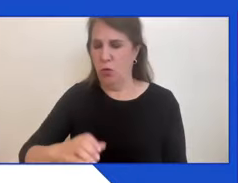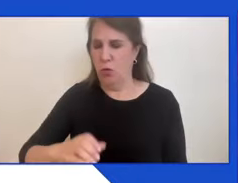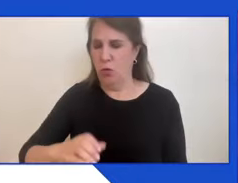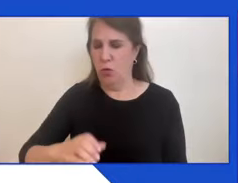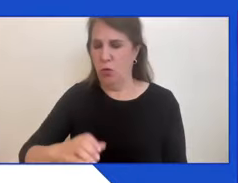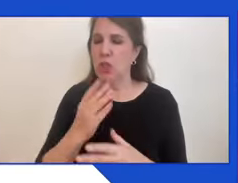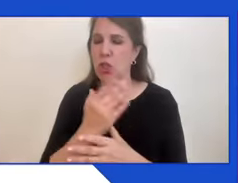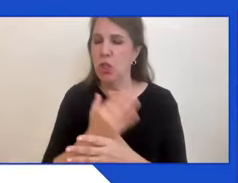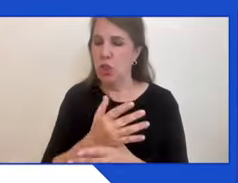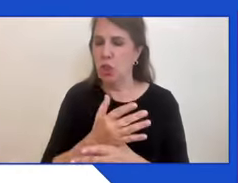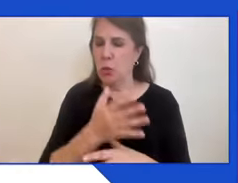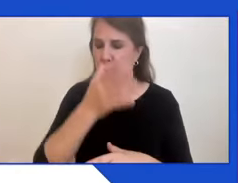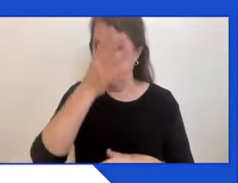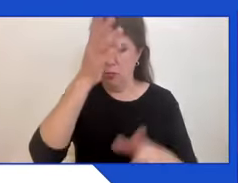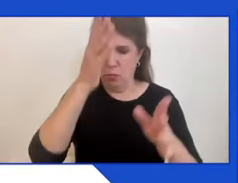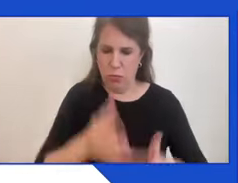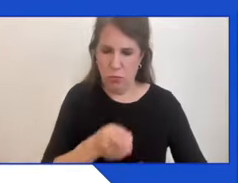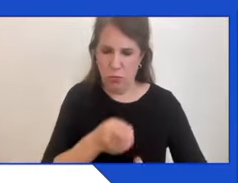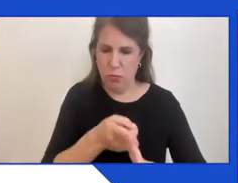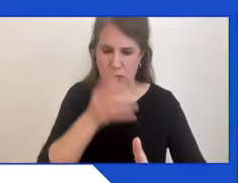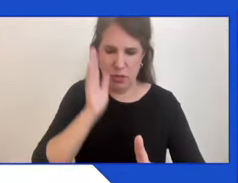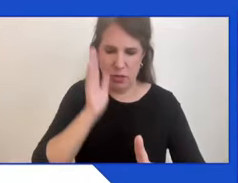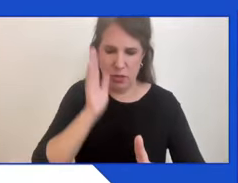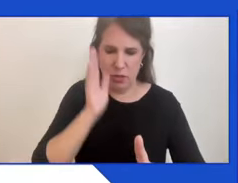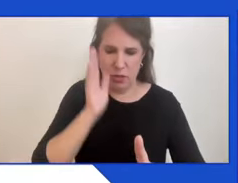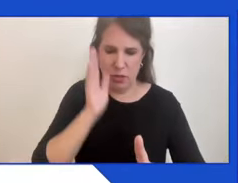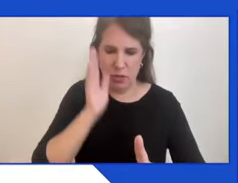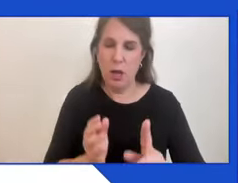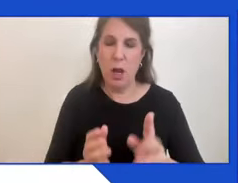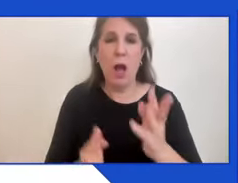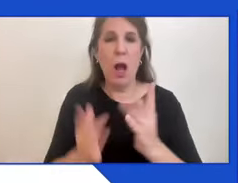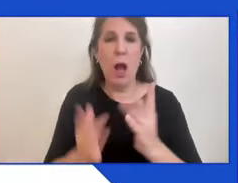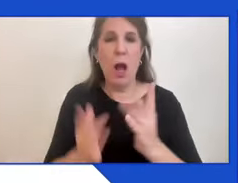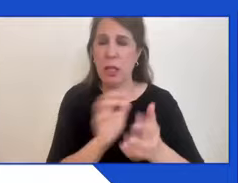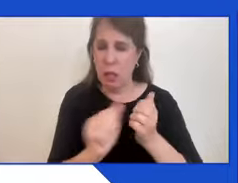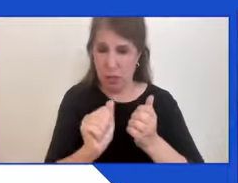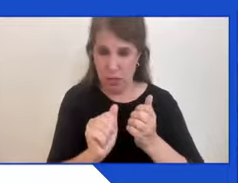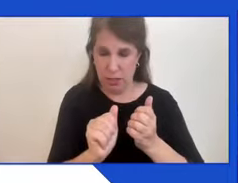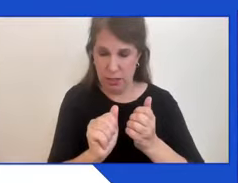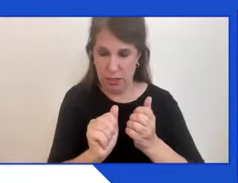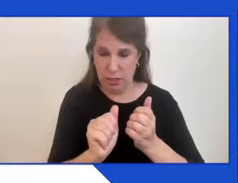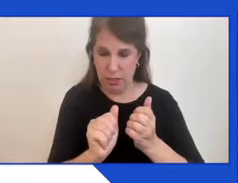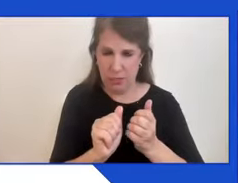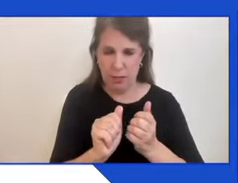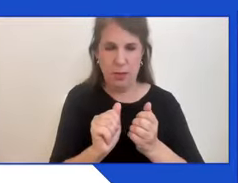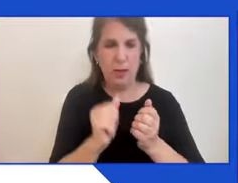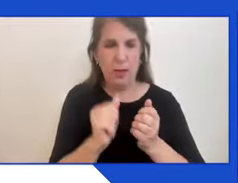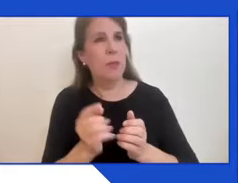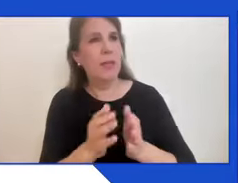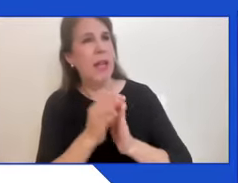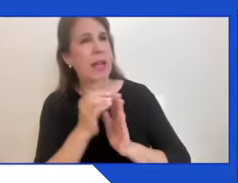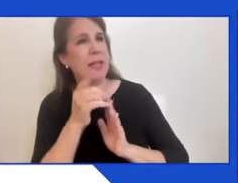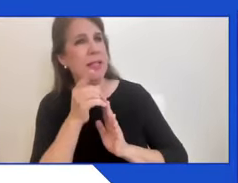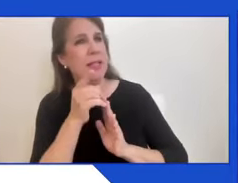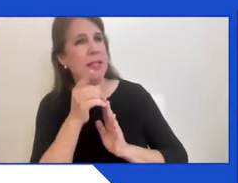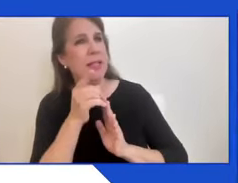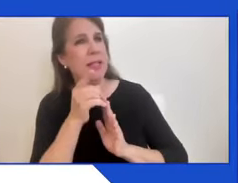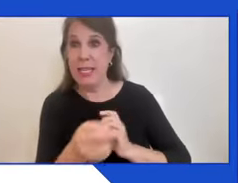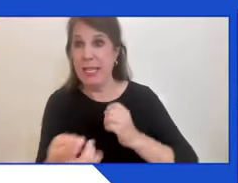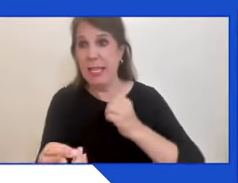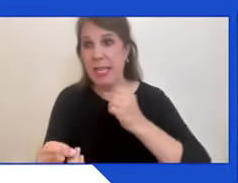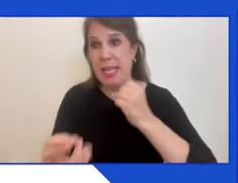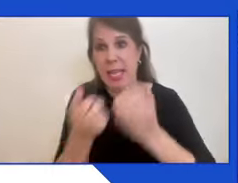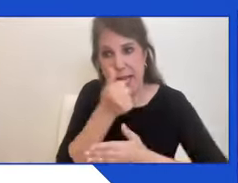the Holocaust, and he was asked why he did such a heroic and dangerous